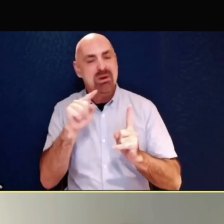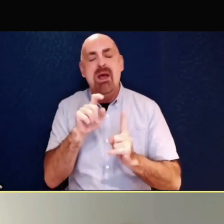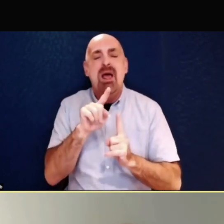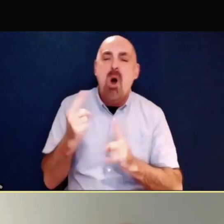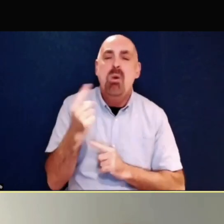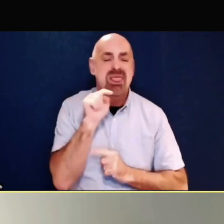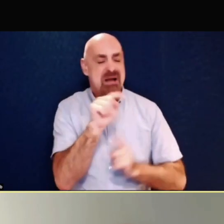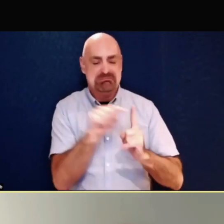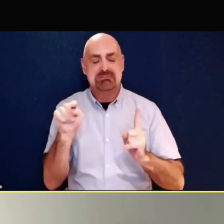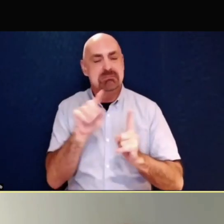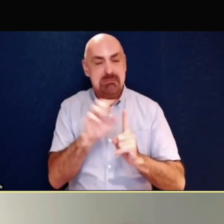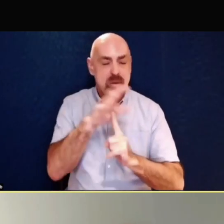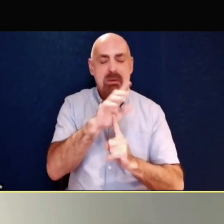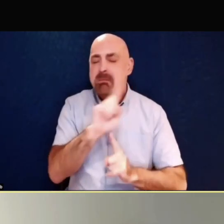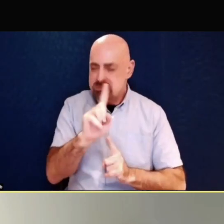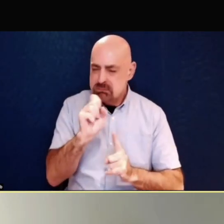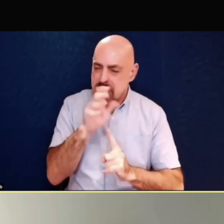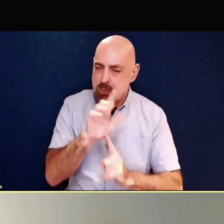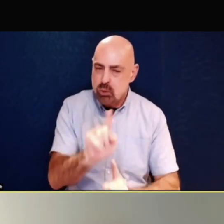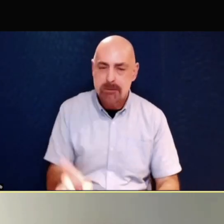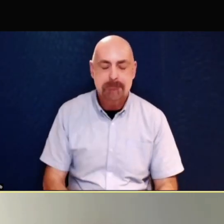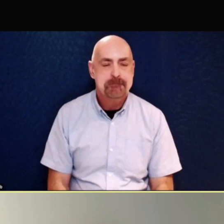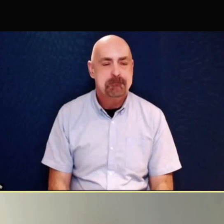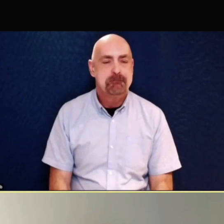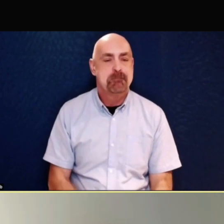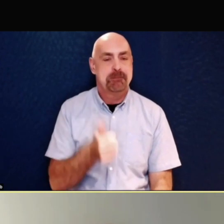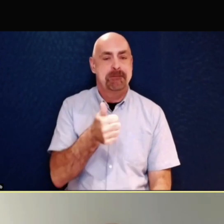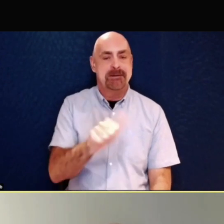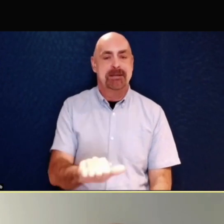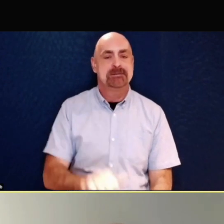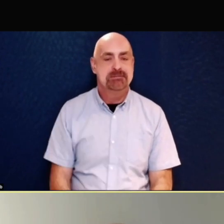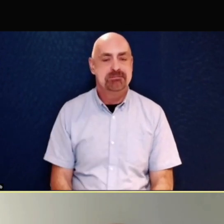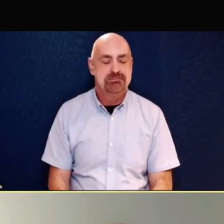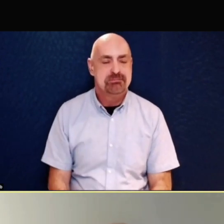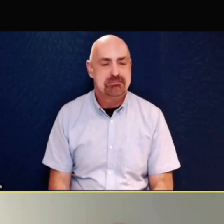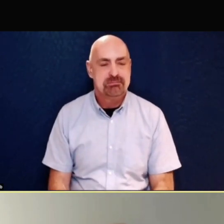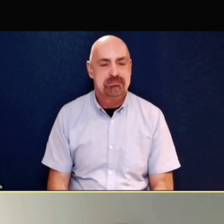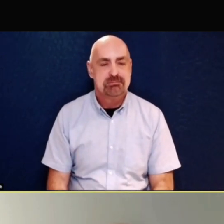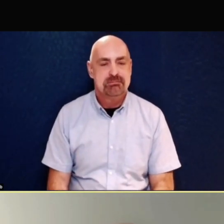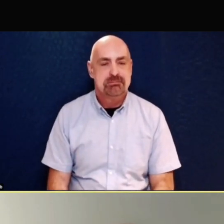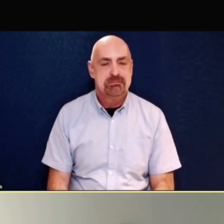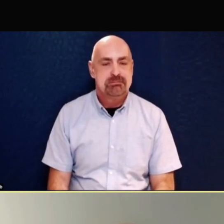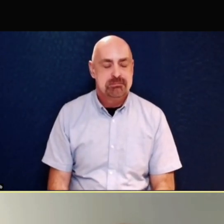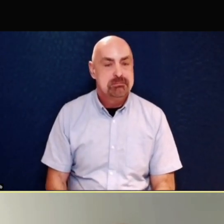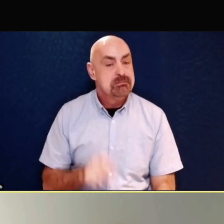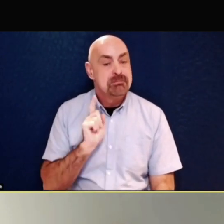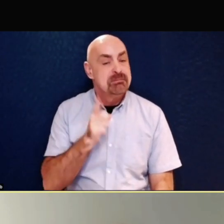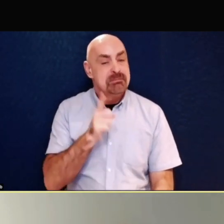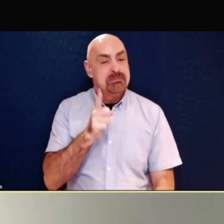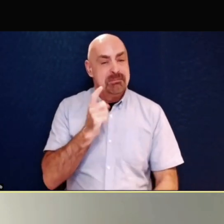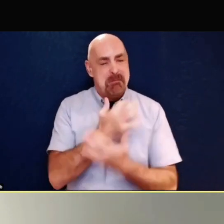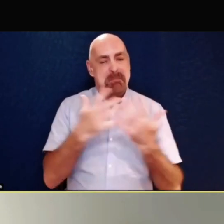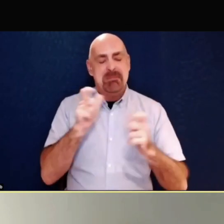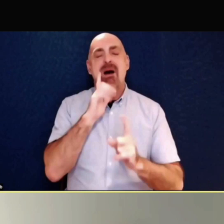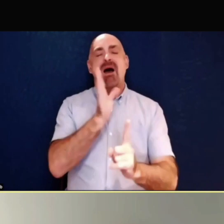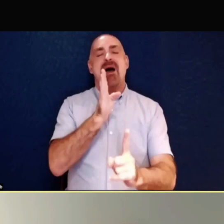important period of life and development. If we have the next slide, please. This will be a slide that's familiar to many of